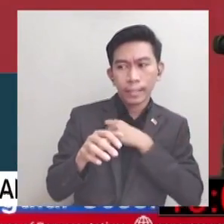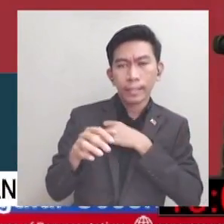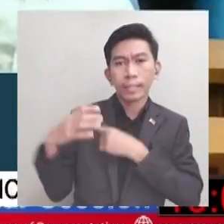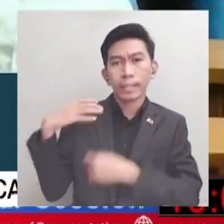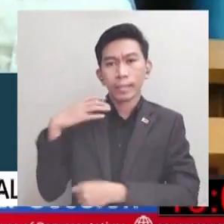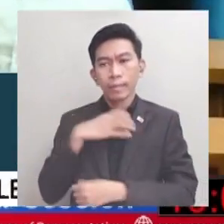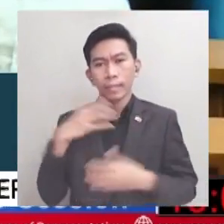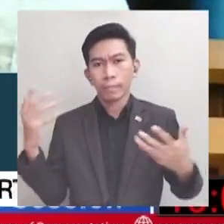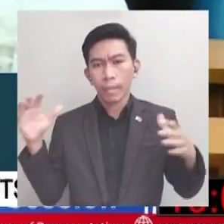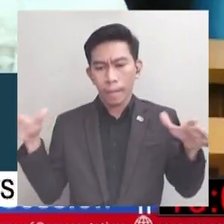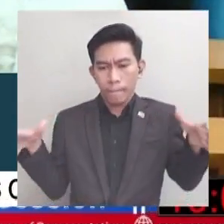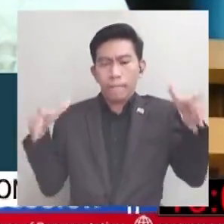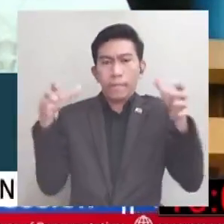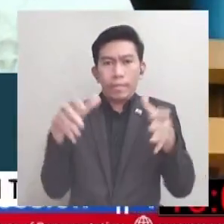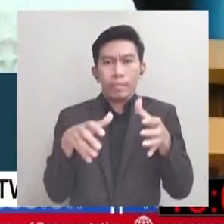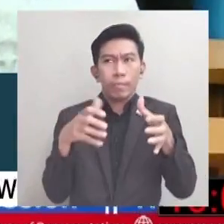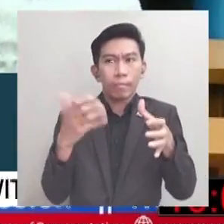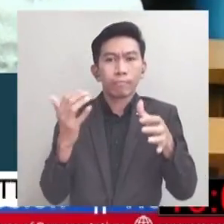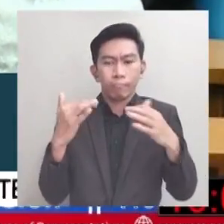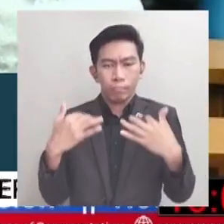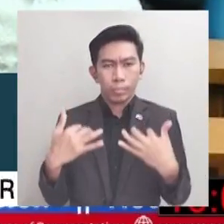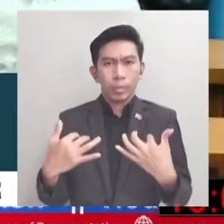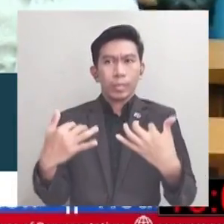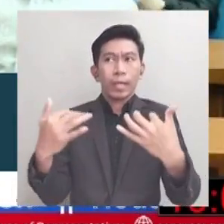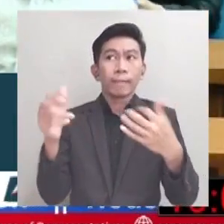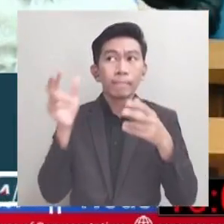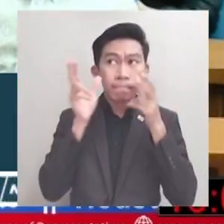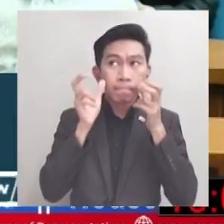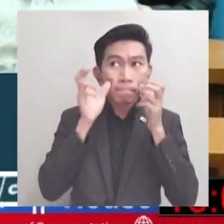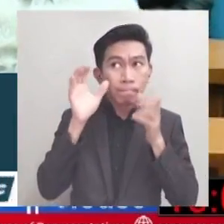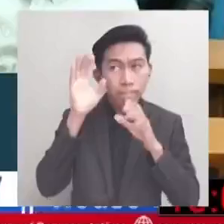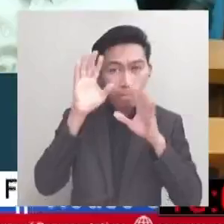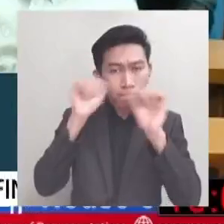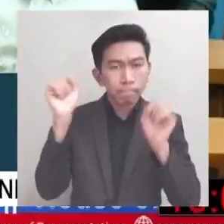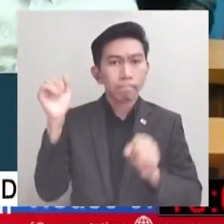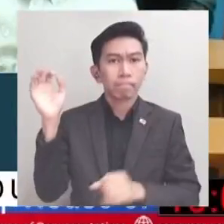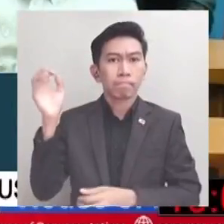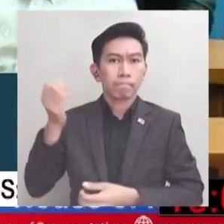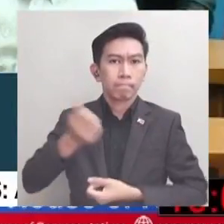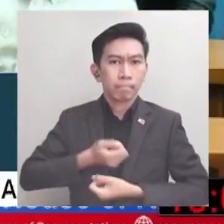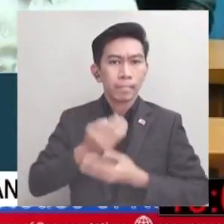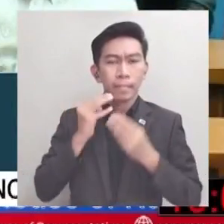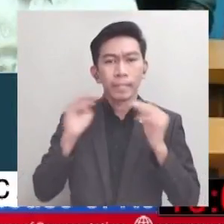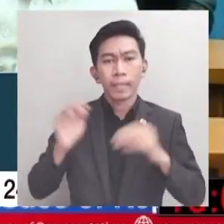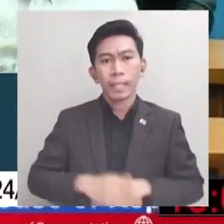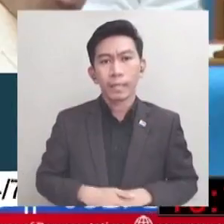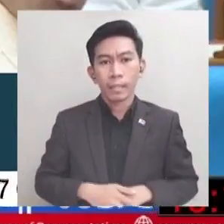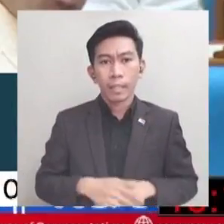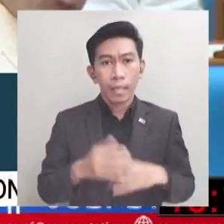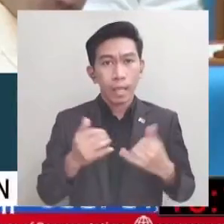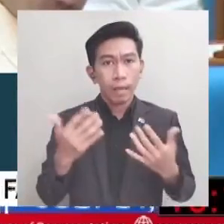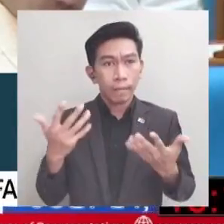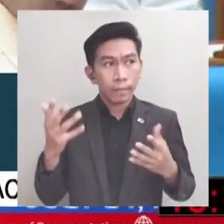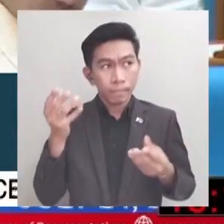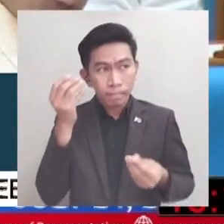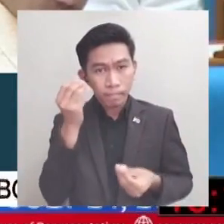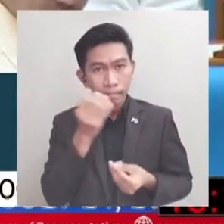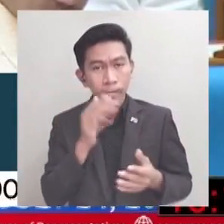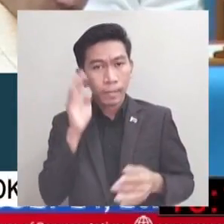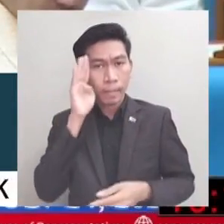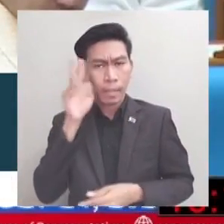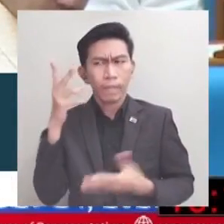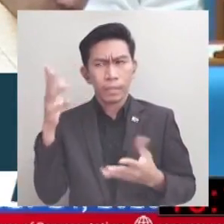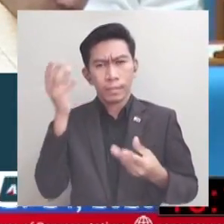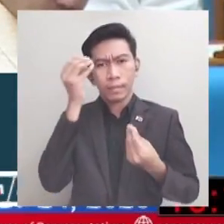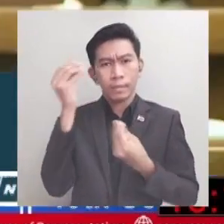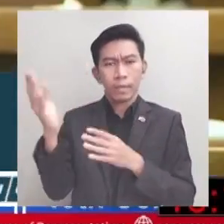message. That is this afternoon. Also during the session, House members were informed that the President has already been notified of the 4 p.m. joint session